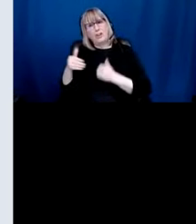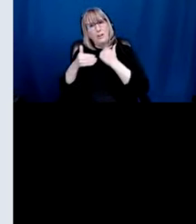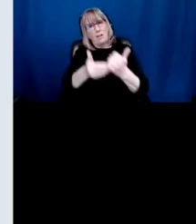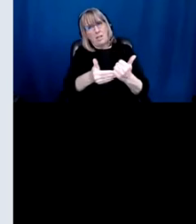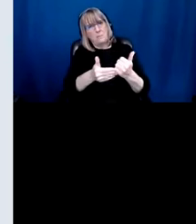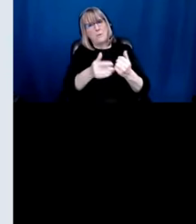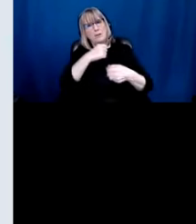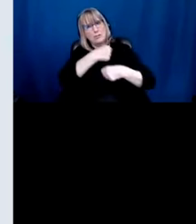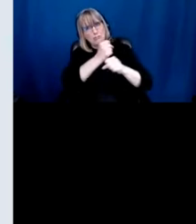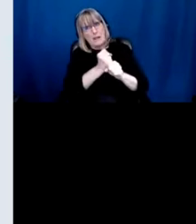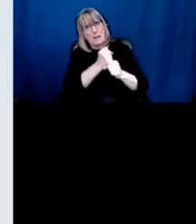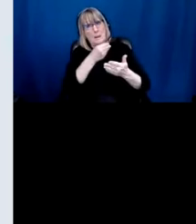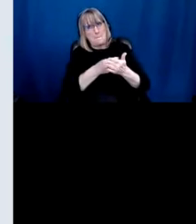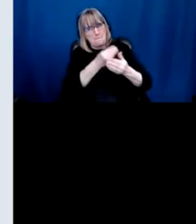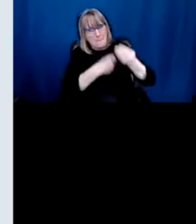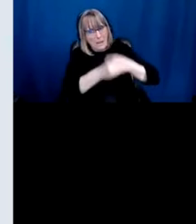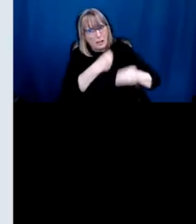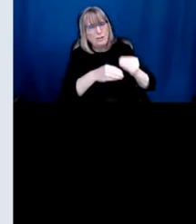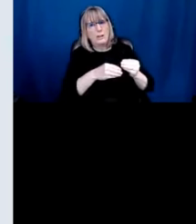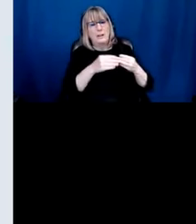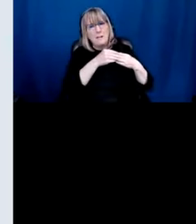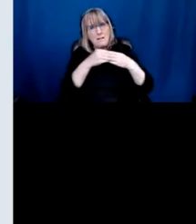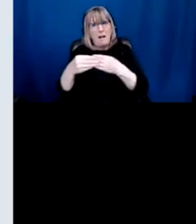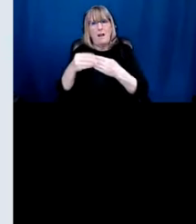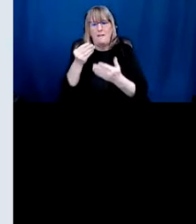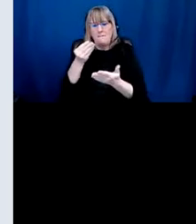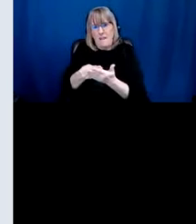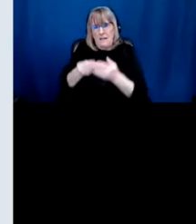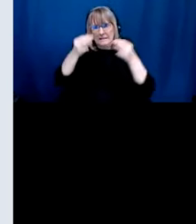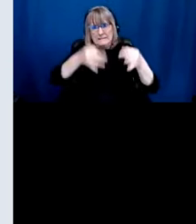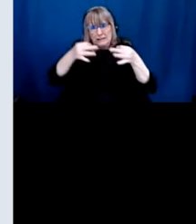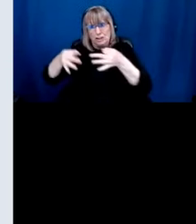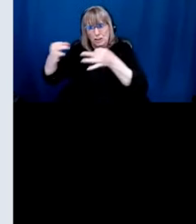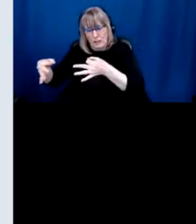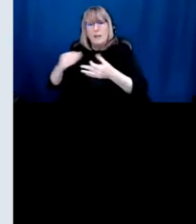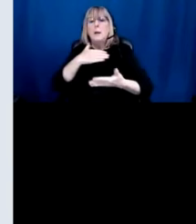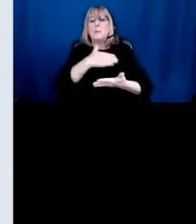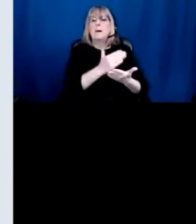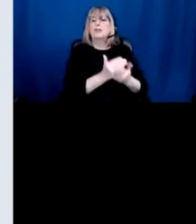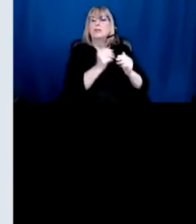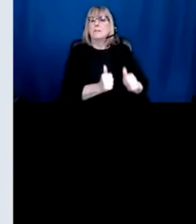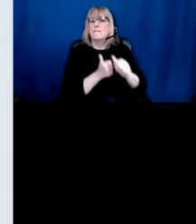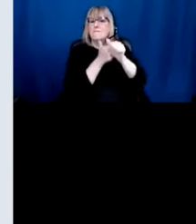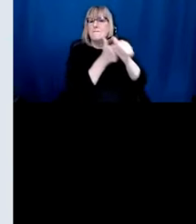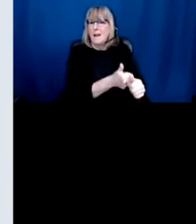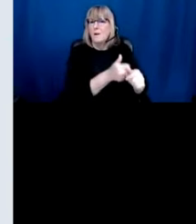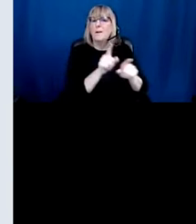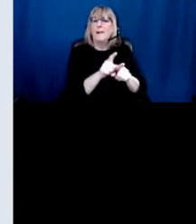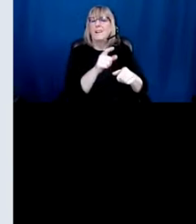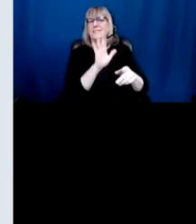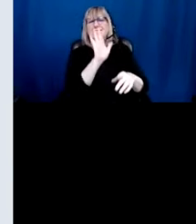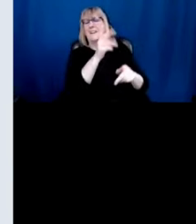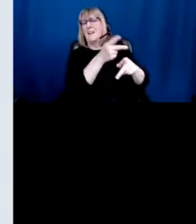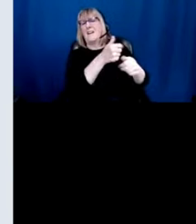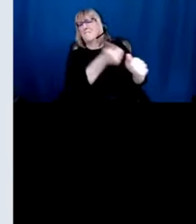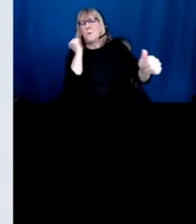him through some finance making decisions. Otro empleado le ayudó con su presupuesto.